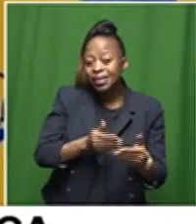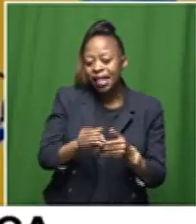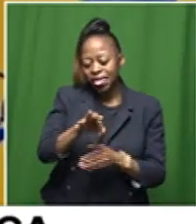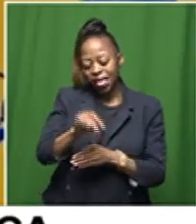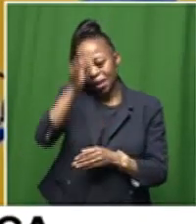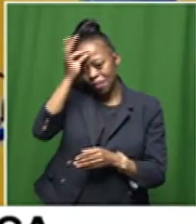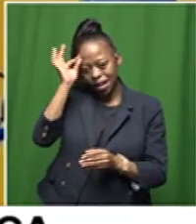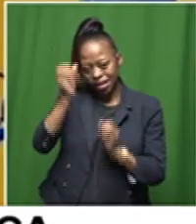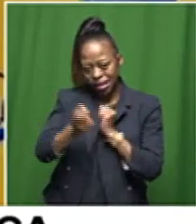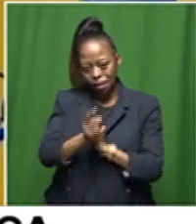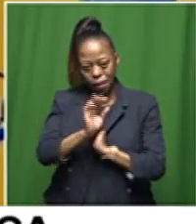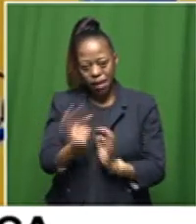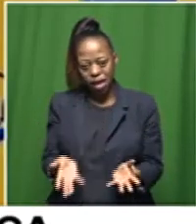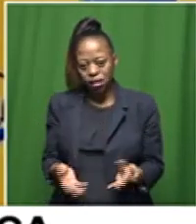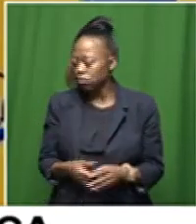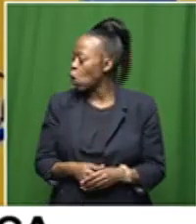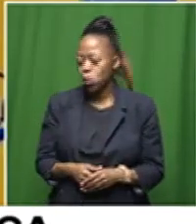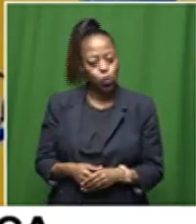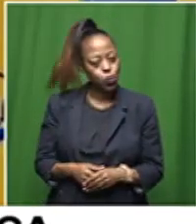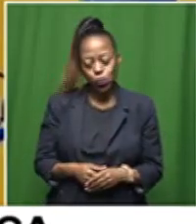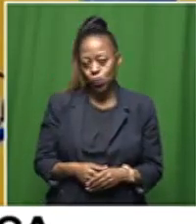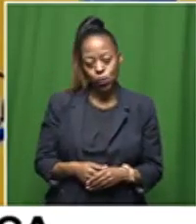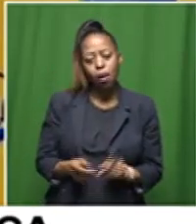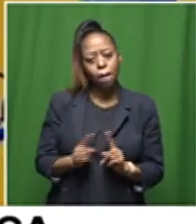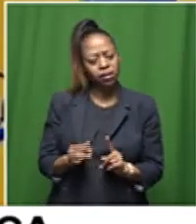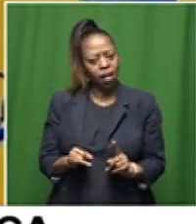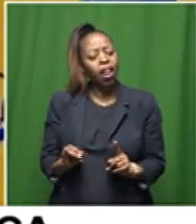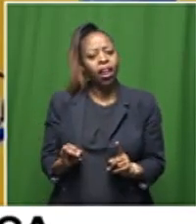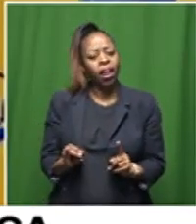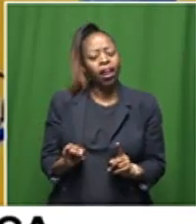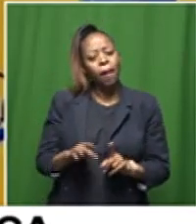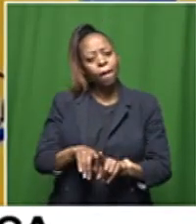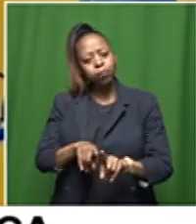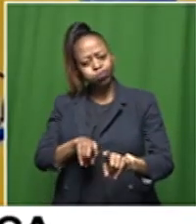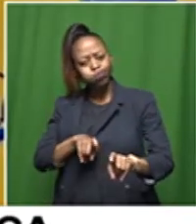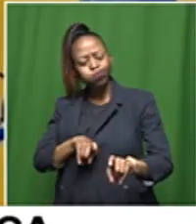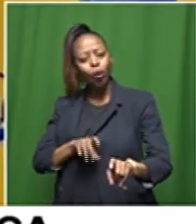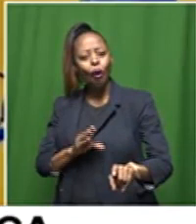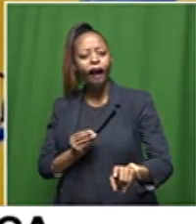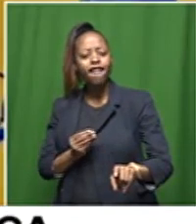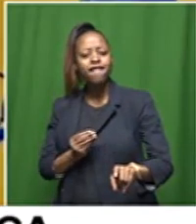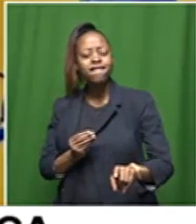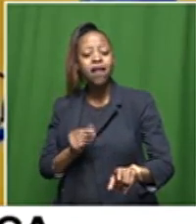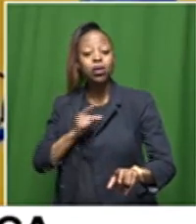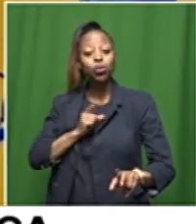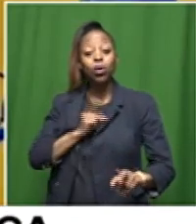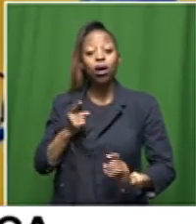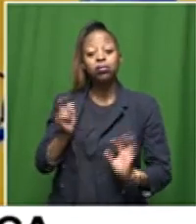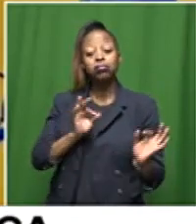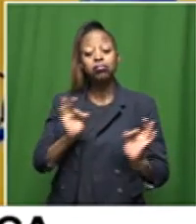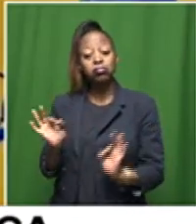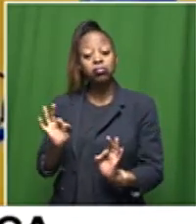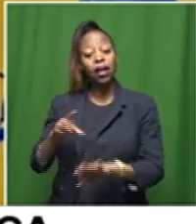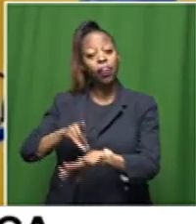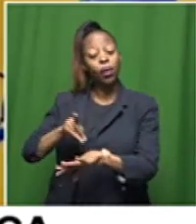30 minutes for one person to be operated. But we still have got a lot of backlogs because we don't have